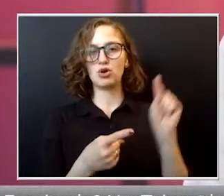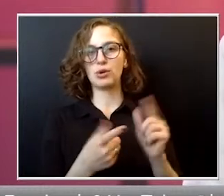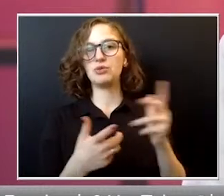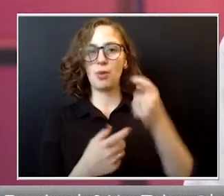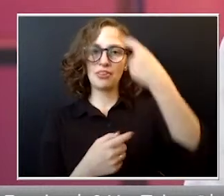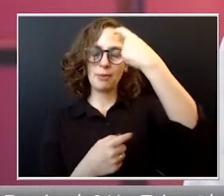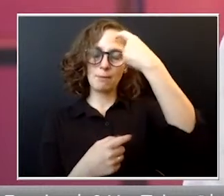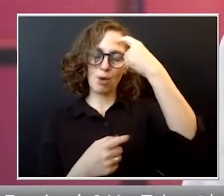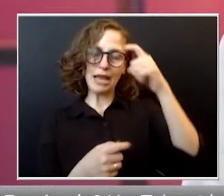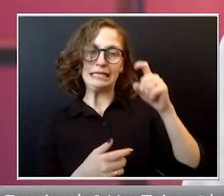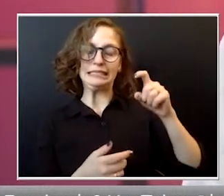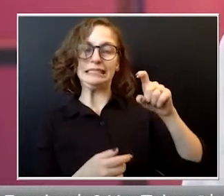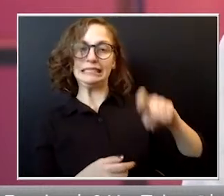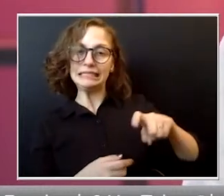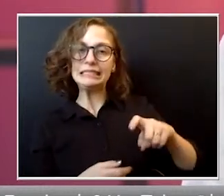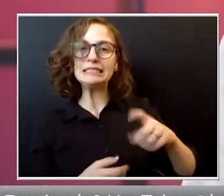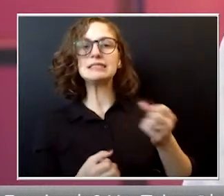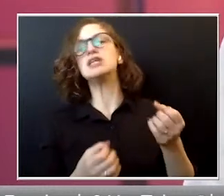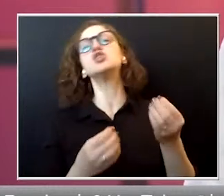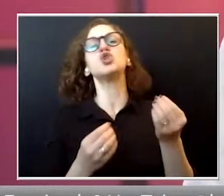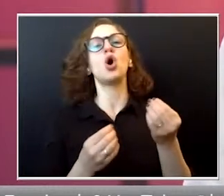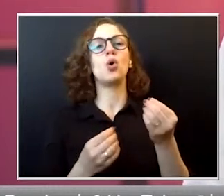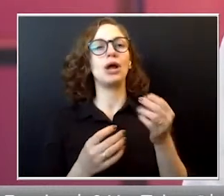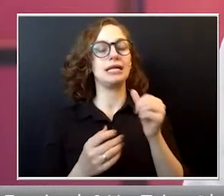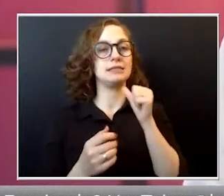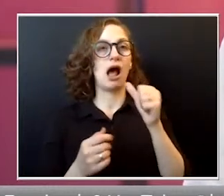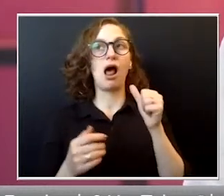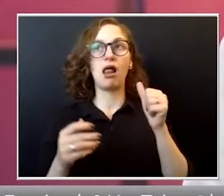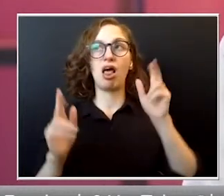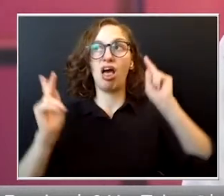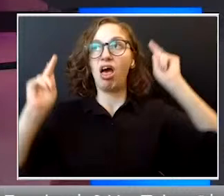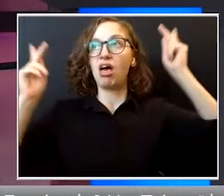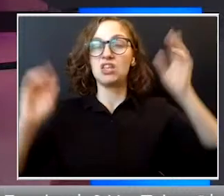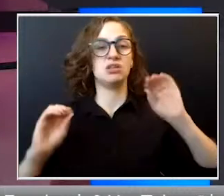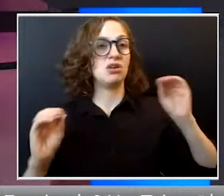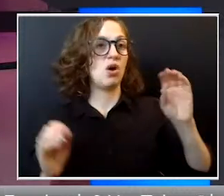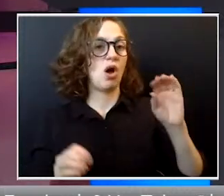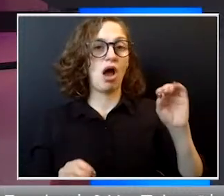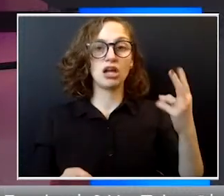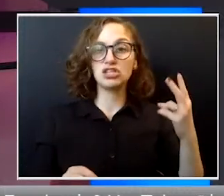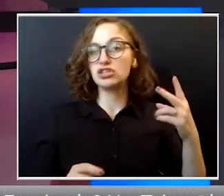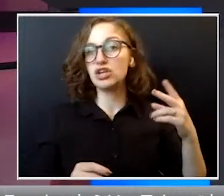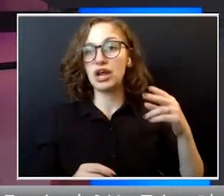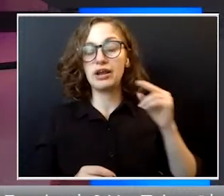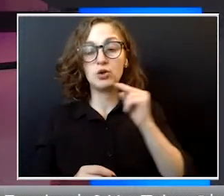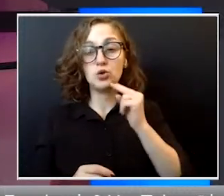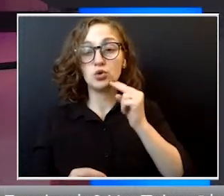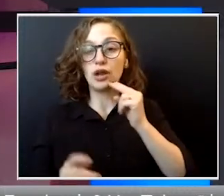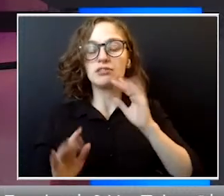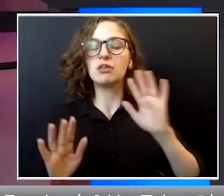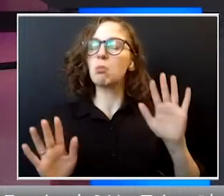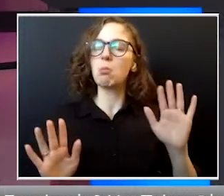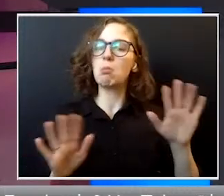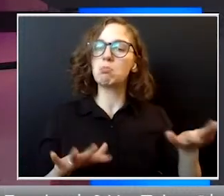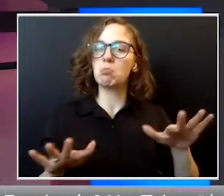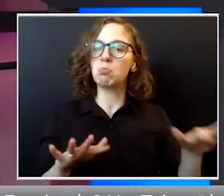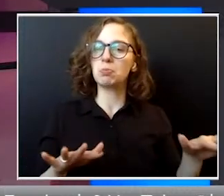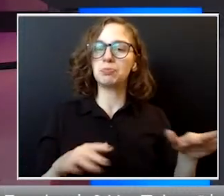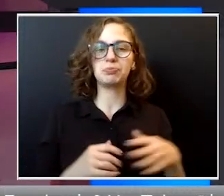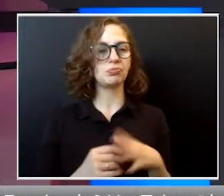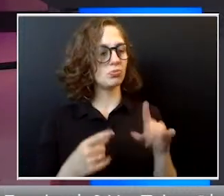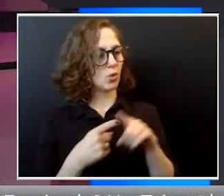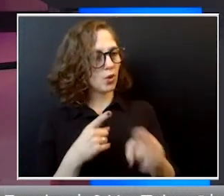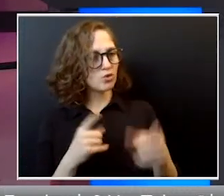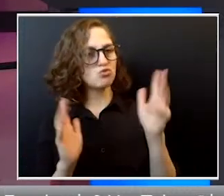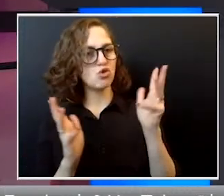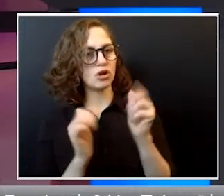removing oxygen and nutrient delivery to the brain for a period of time. So when you're talking to the patients before you perform the surgery, do you ease into